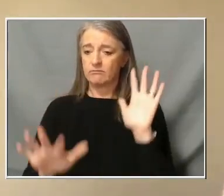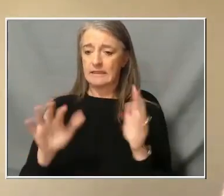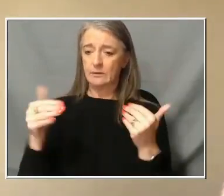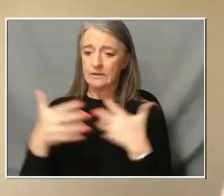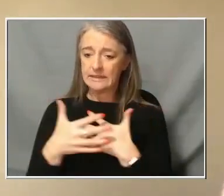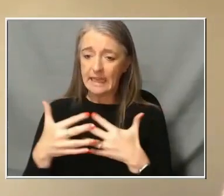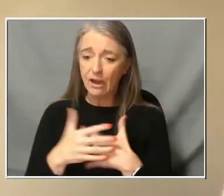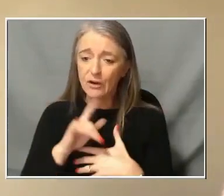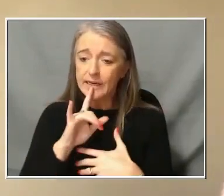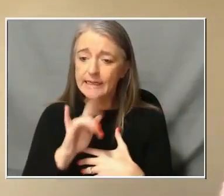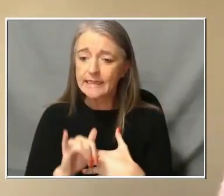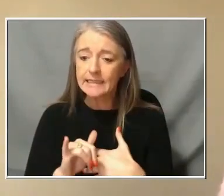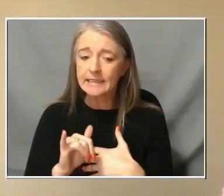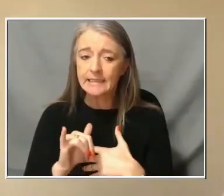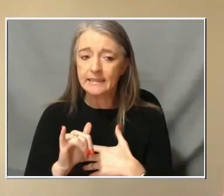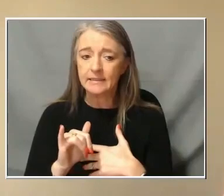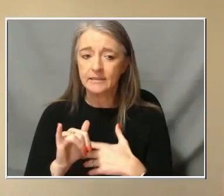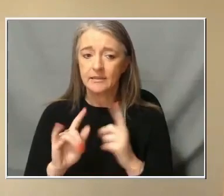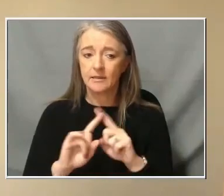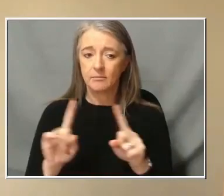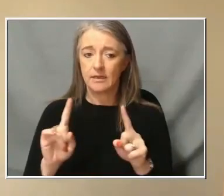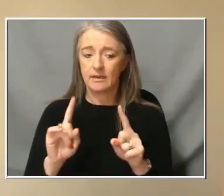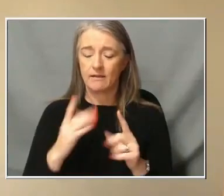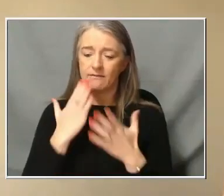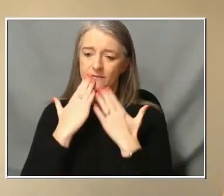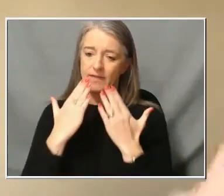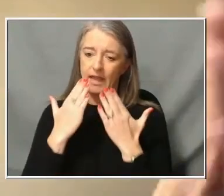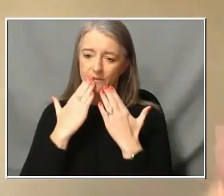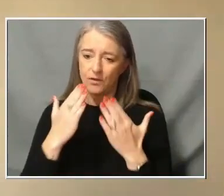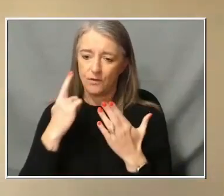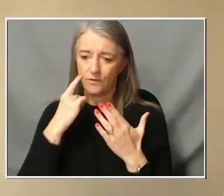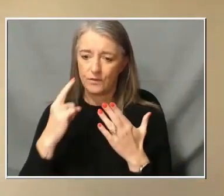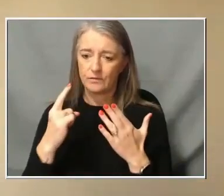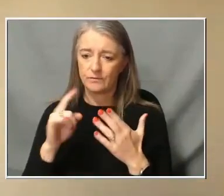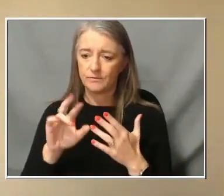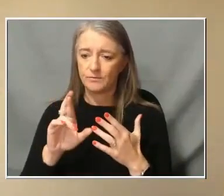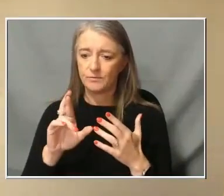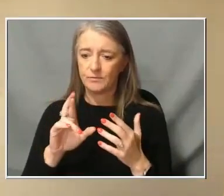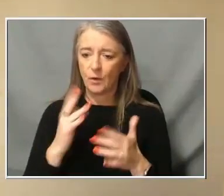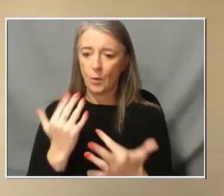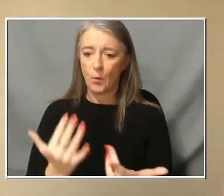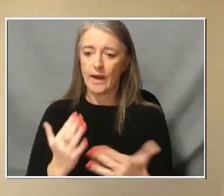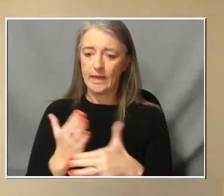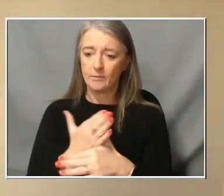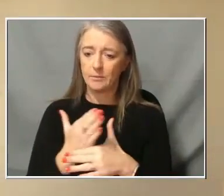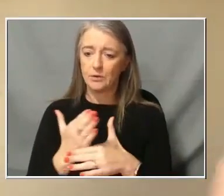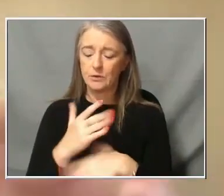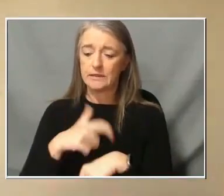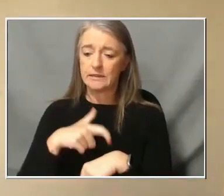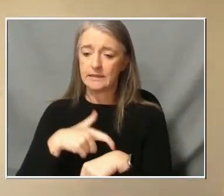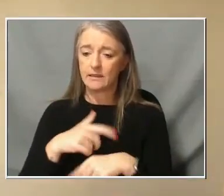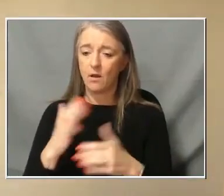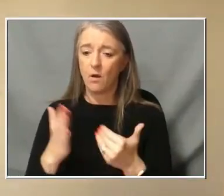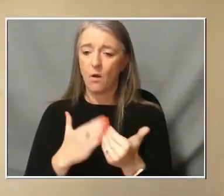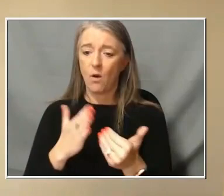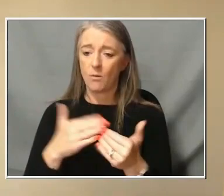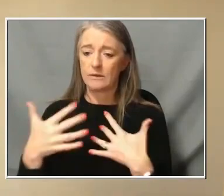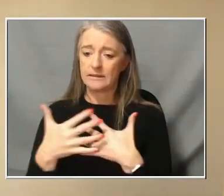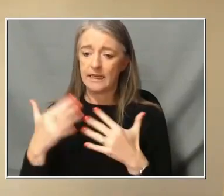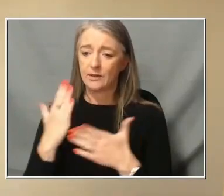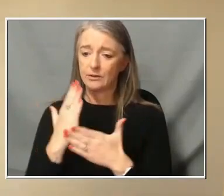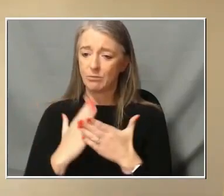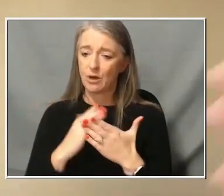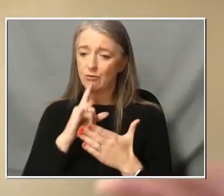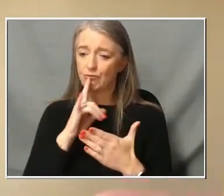scary. It was, but I was thankful. It was the waiting in between that was almost the scariest. So I